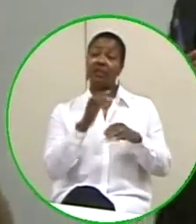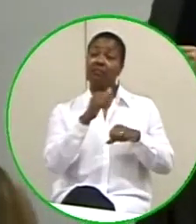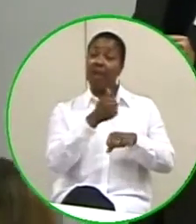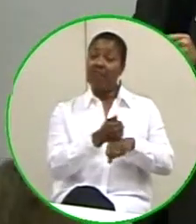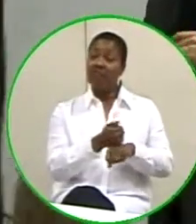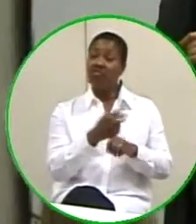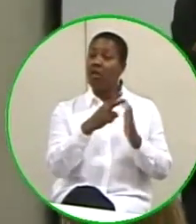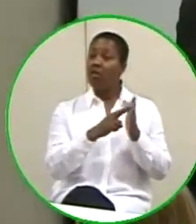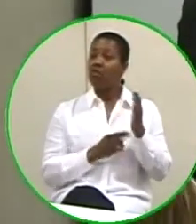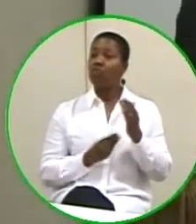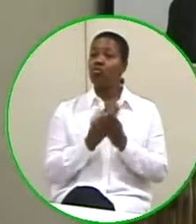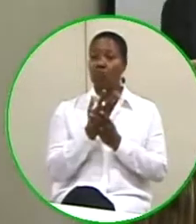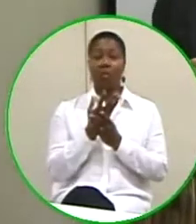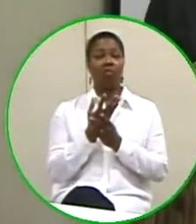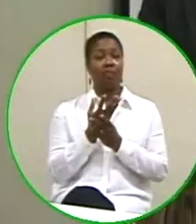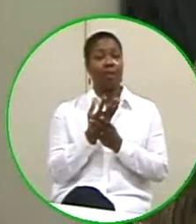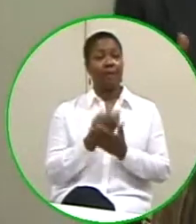etc.